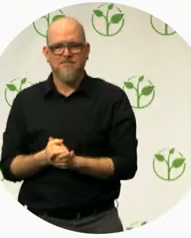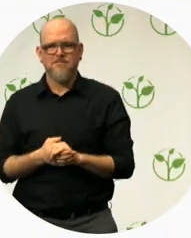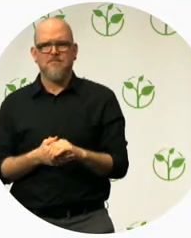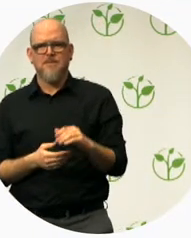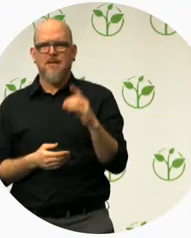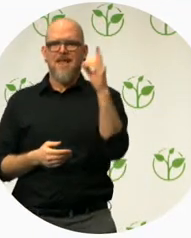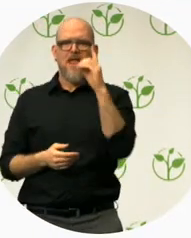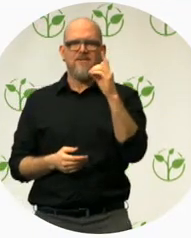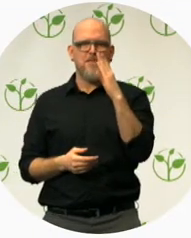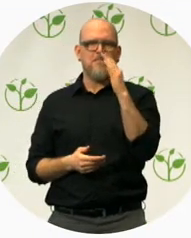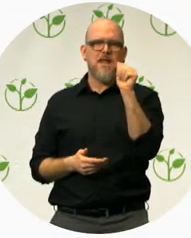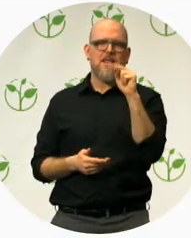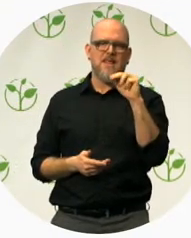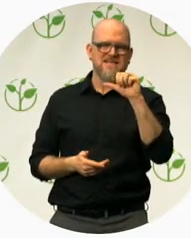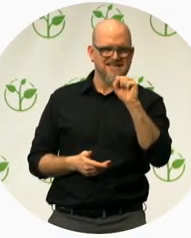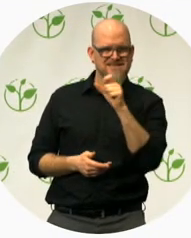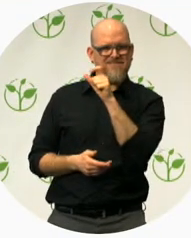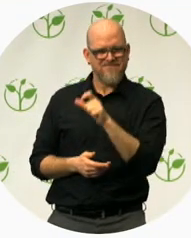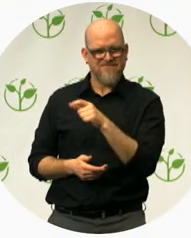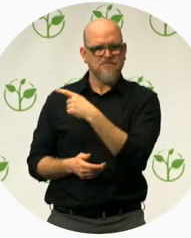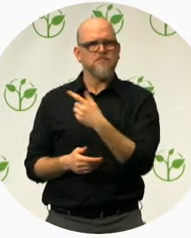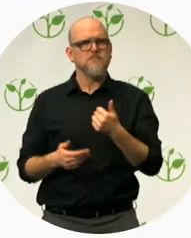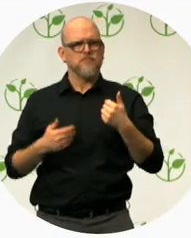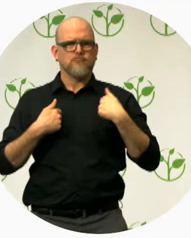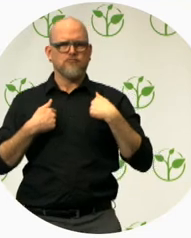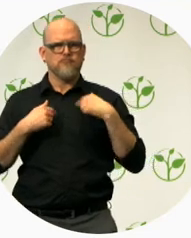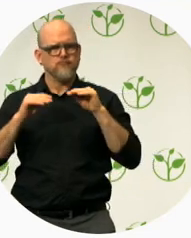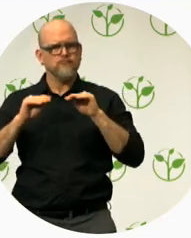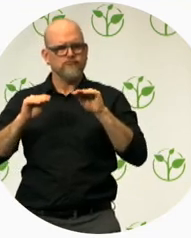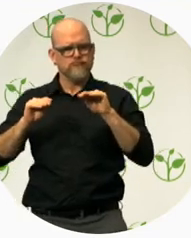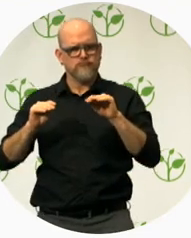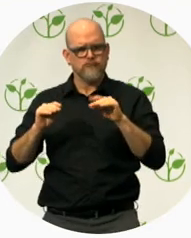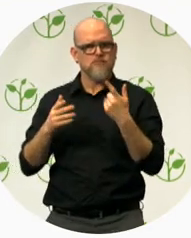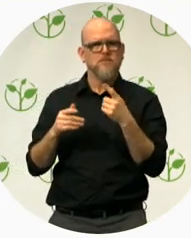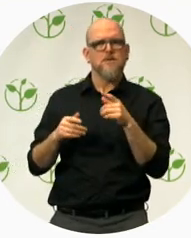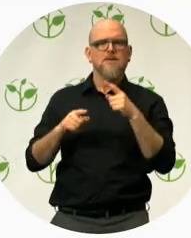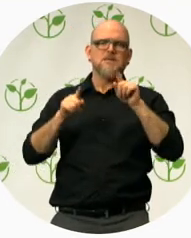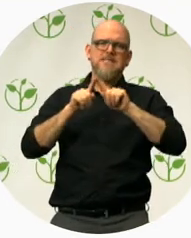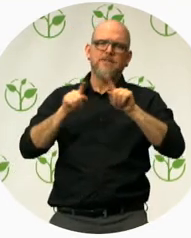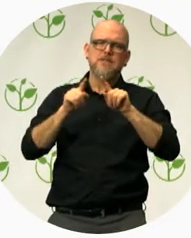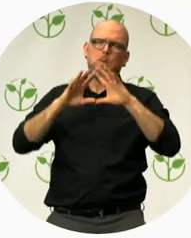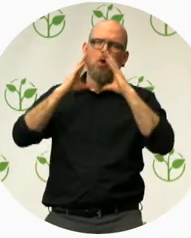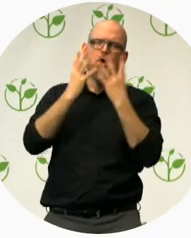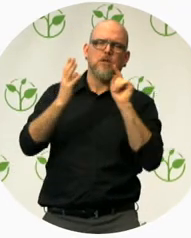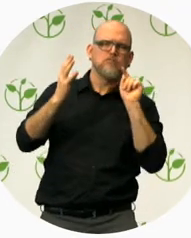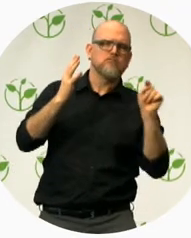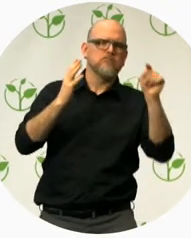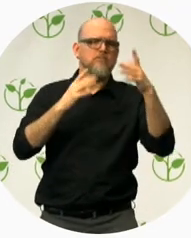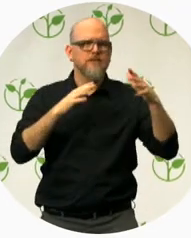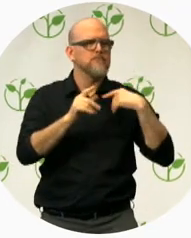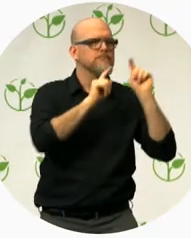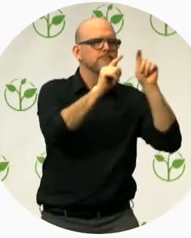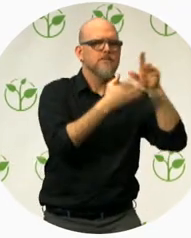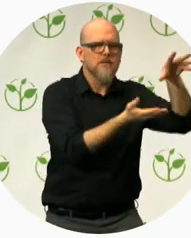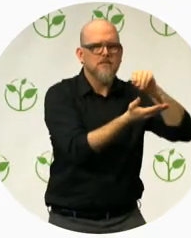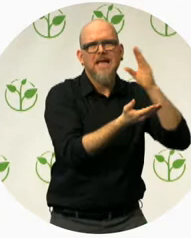was originally as a teacher and then working to develop services in different parts of the world. So I've had a lot of interest